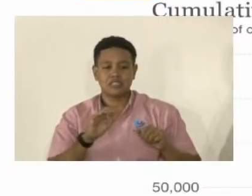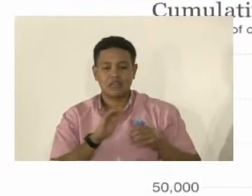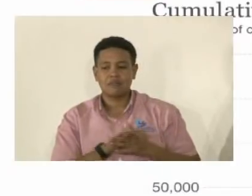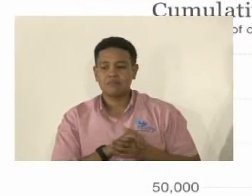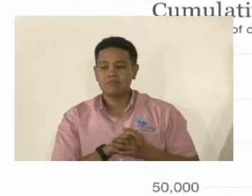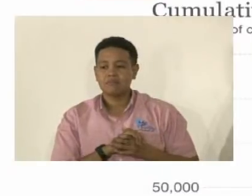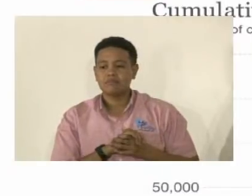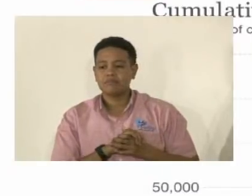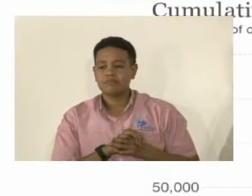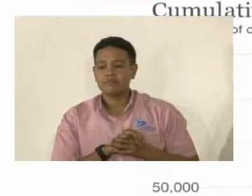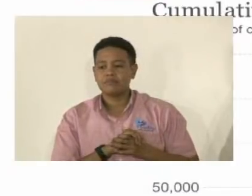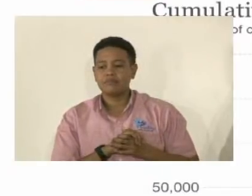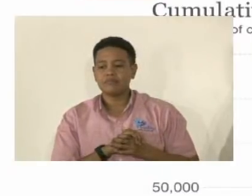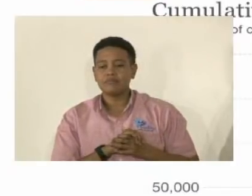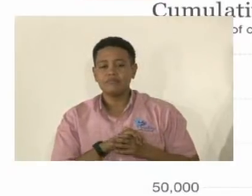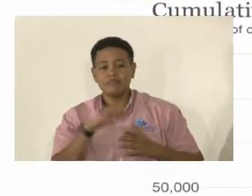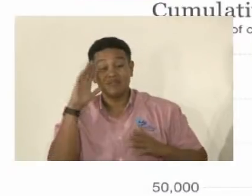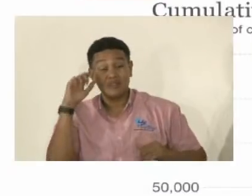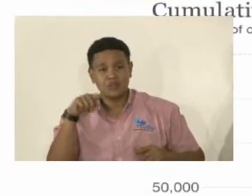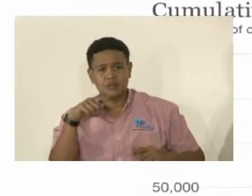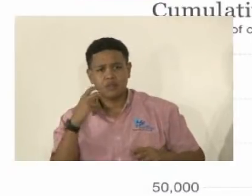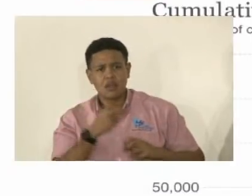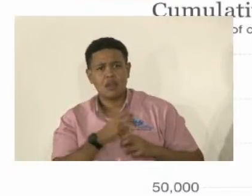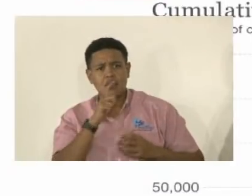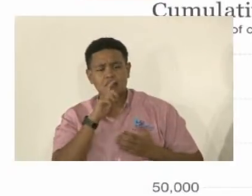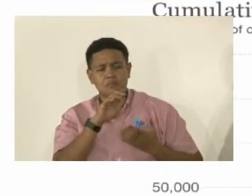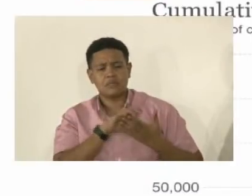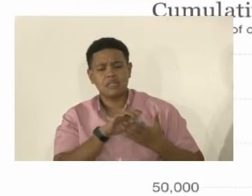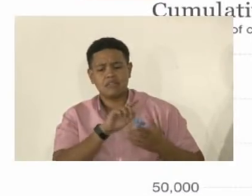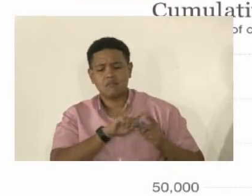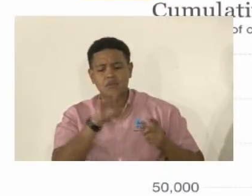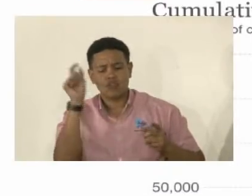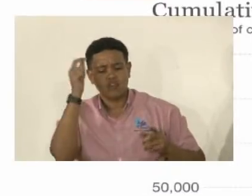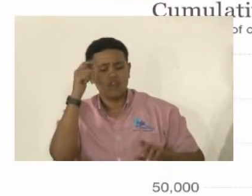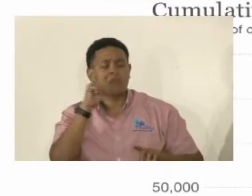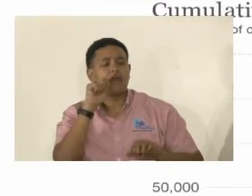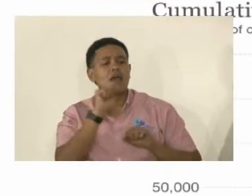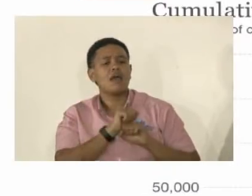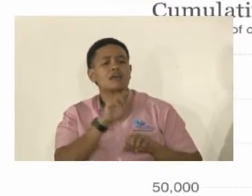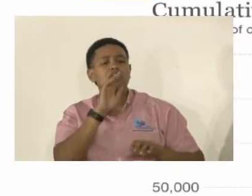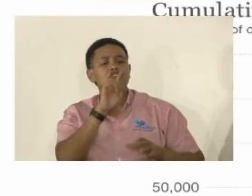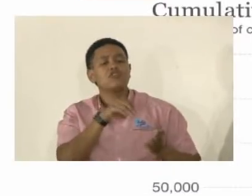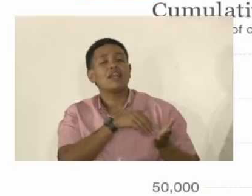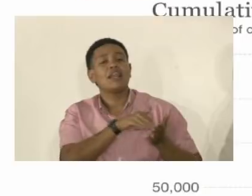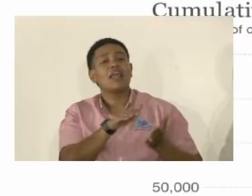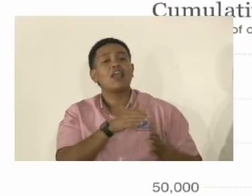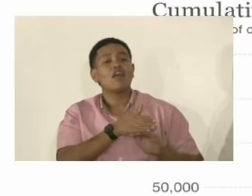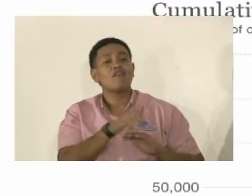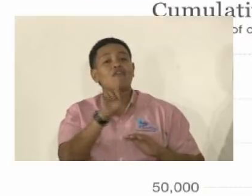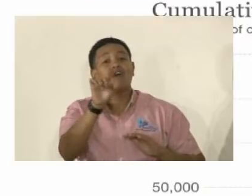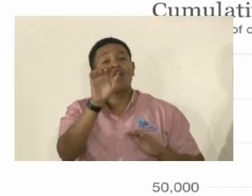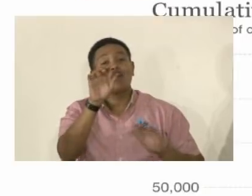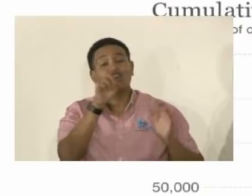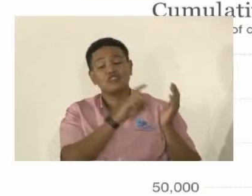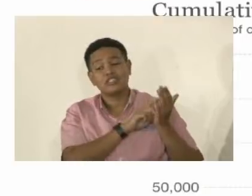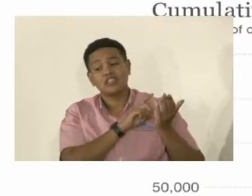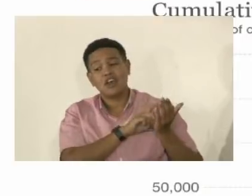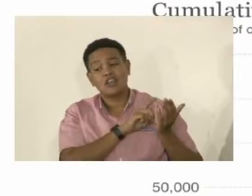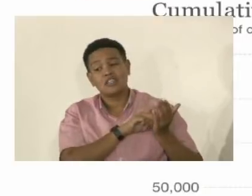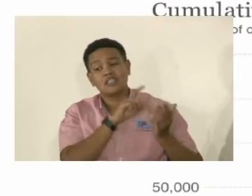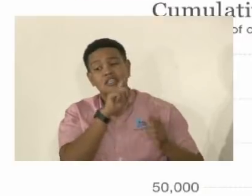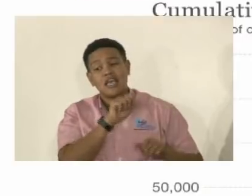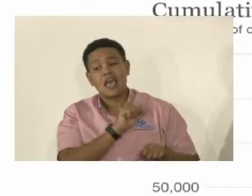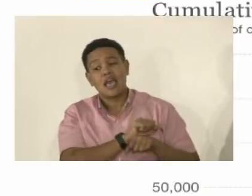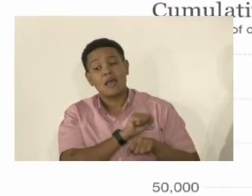Mr. President, this one is hard to believe, but the government actually laid off over 100 doctors employed